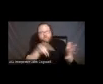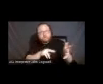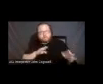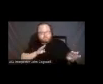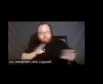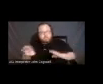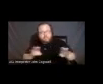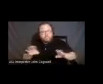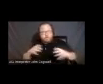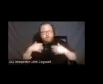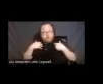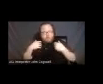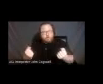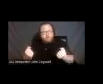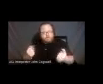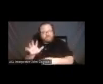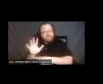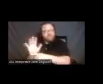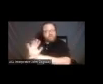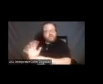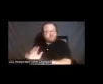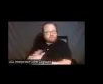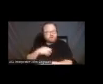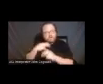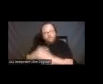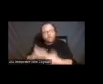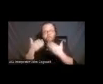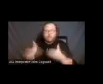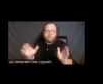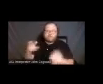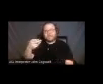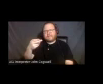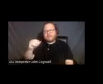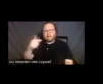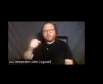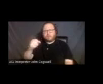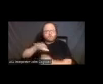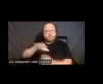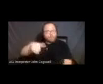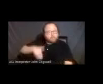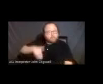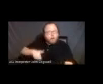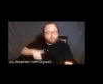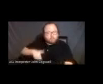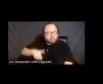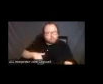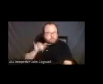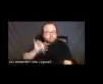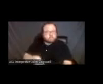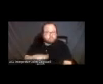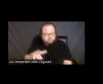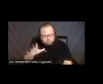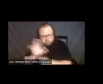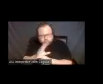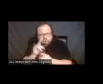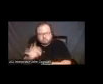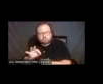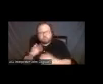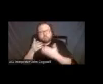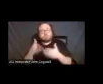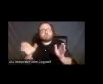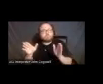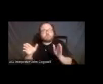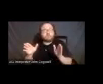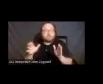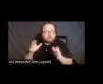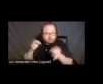health videos, which I called Public Hearings in Your Pocket. These were videos of the public hearing in both